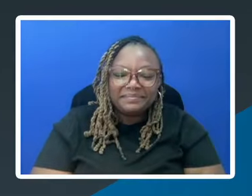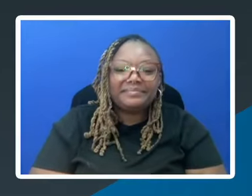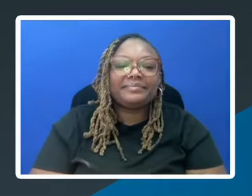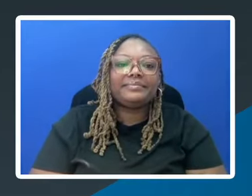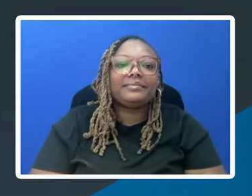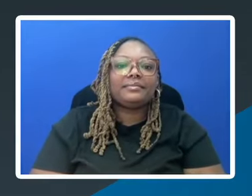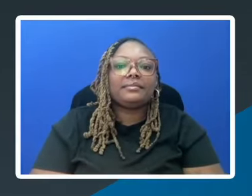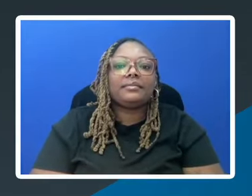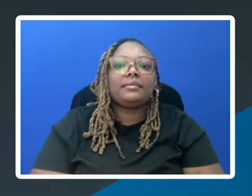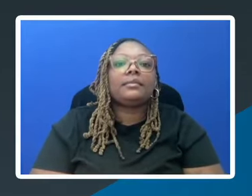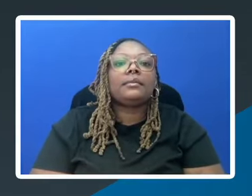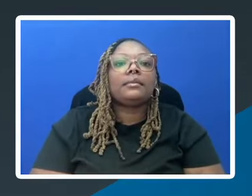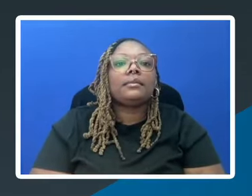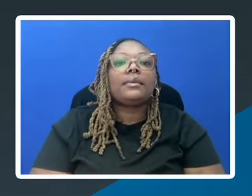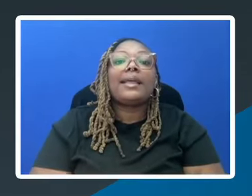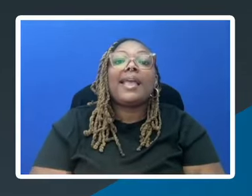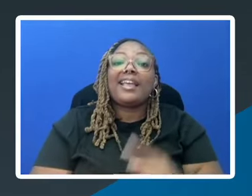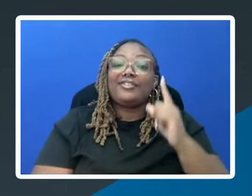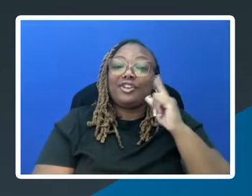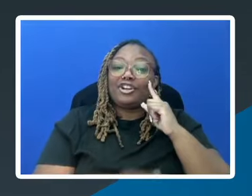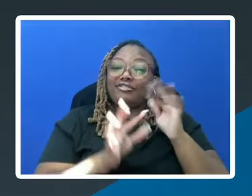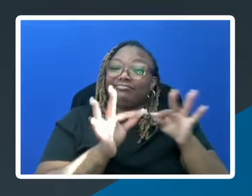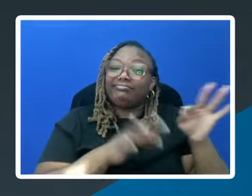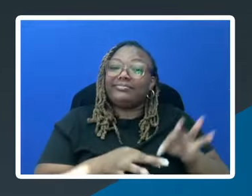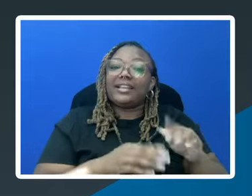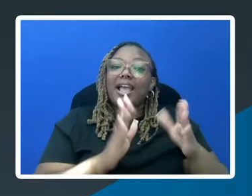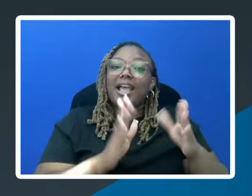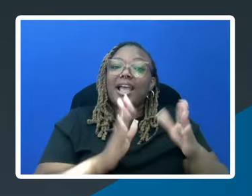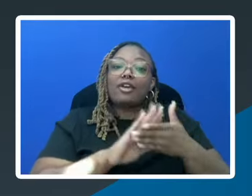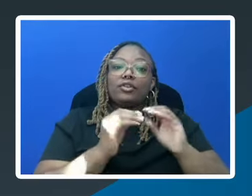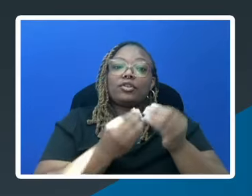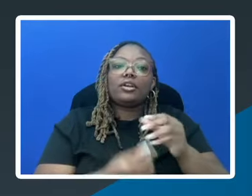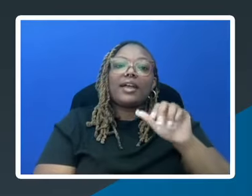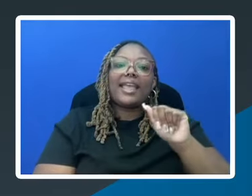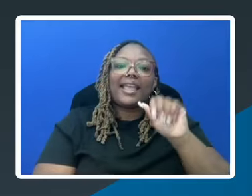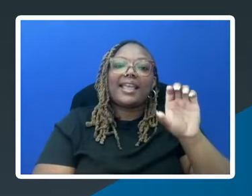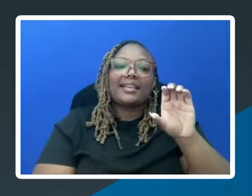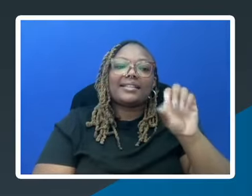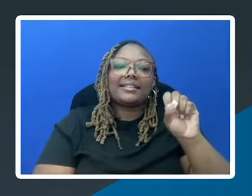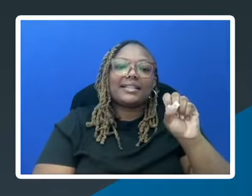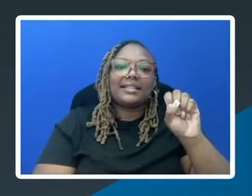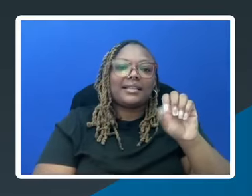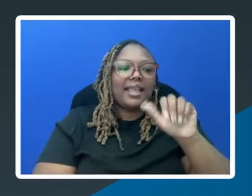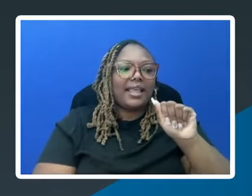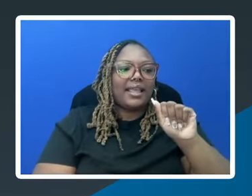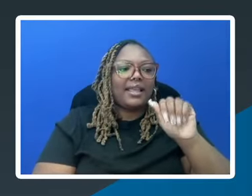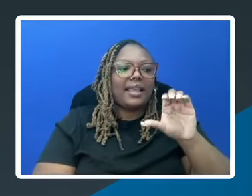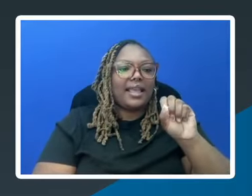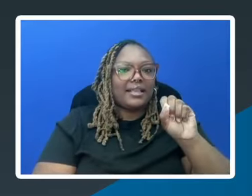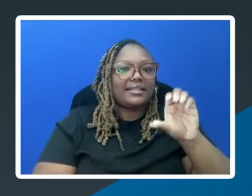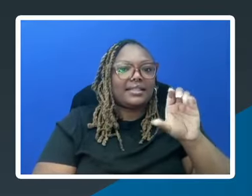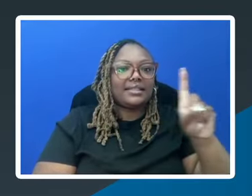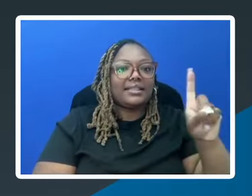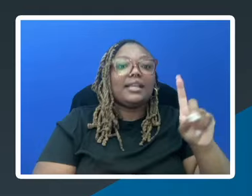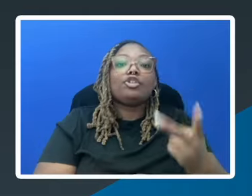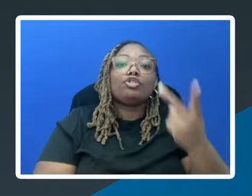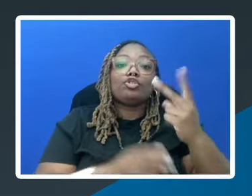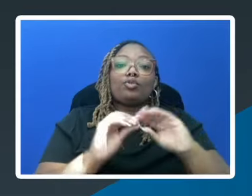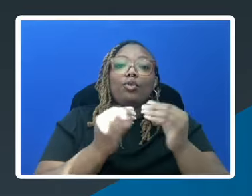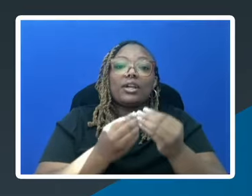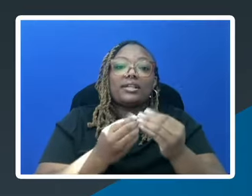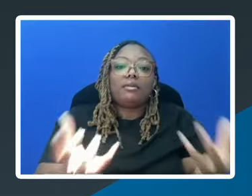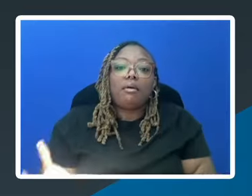As you heard a little bit, I run an organization called ASCD and ISTE. These are two organizations that are really coming together to focus